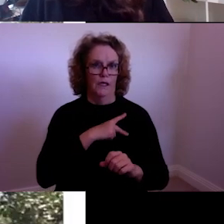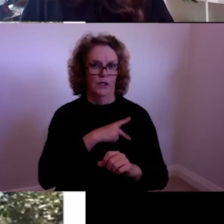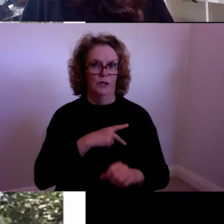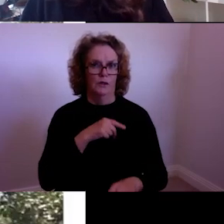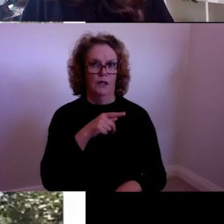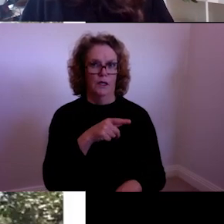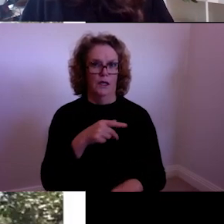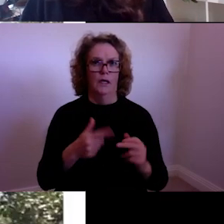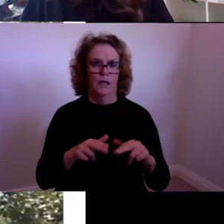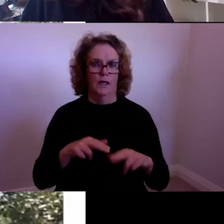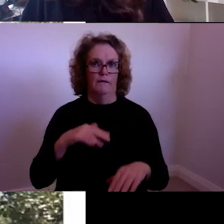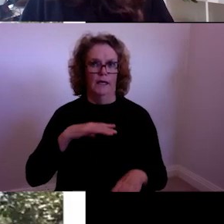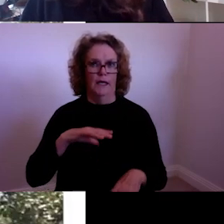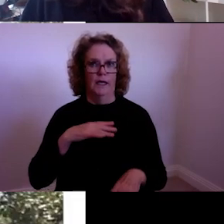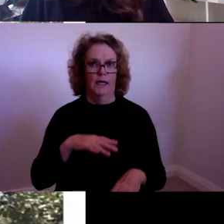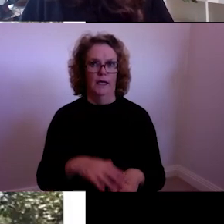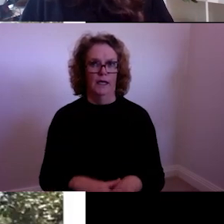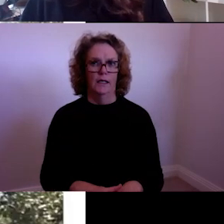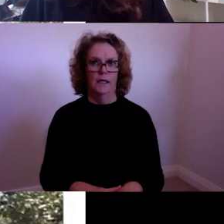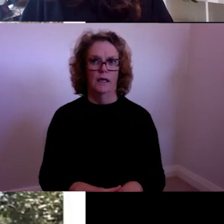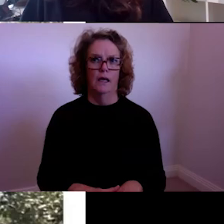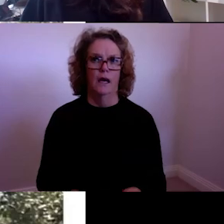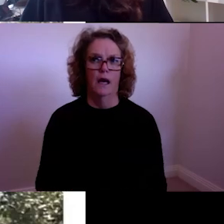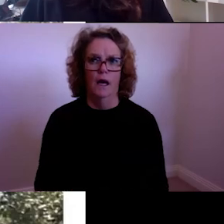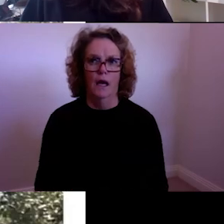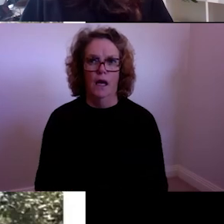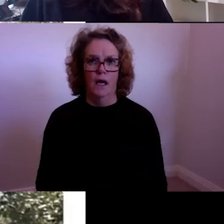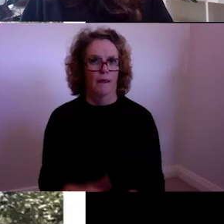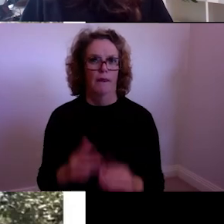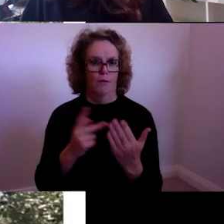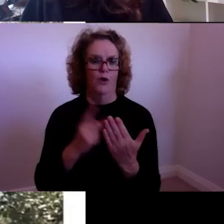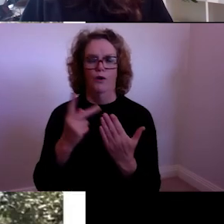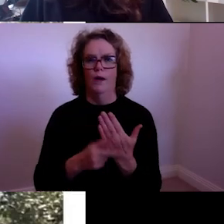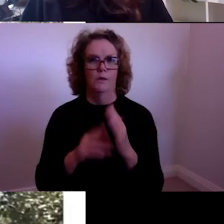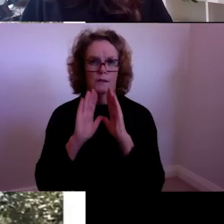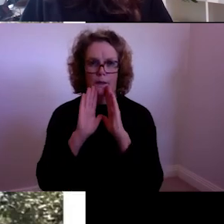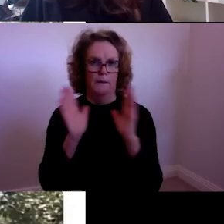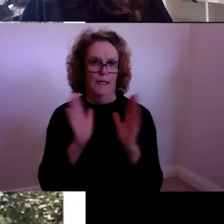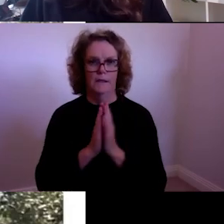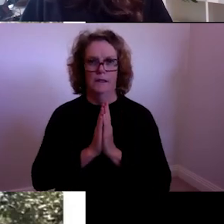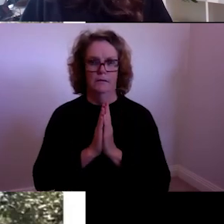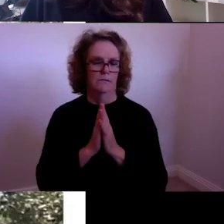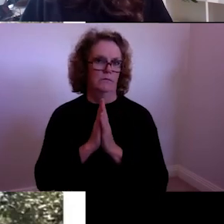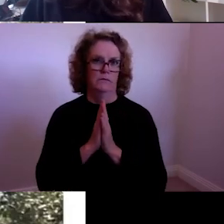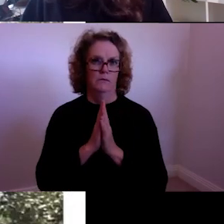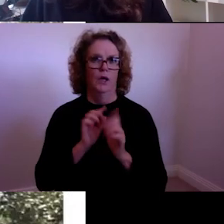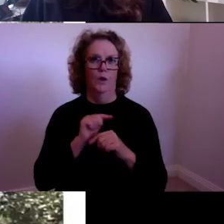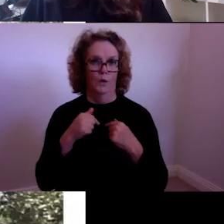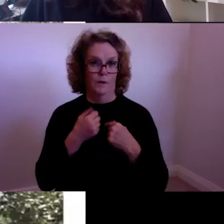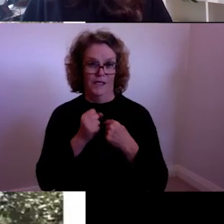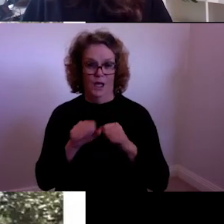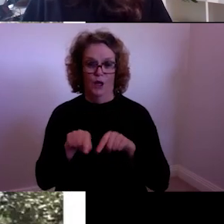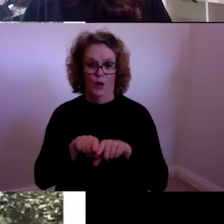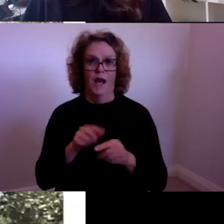time. Um, the program was invaluable. We were still learning how to take care of Olivia.